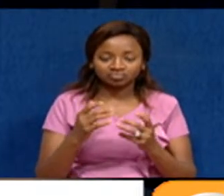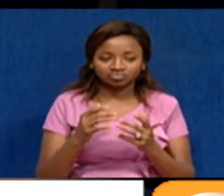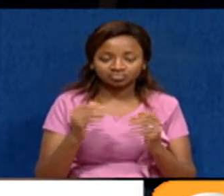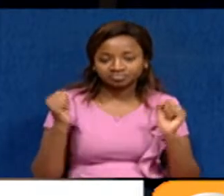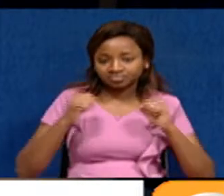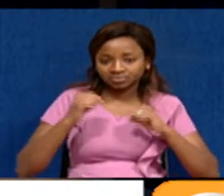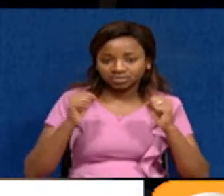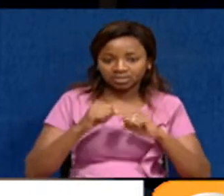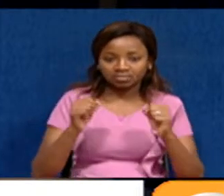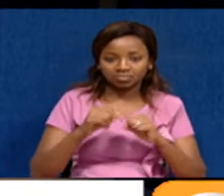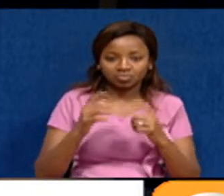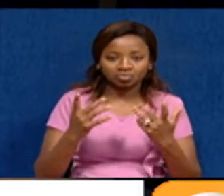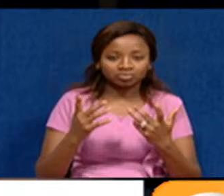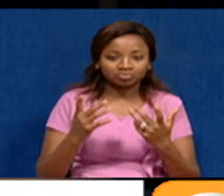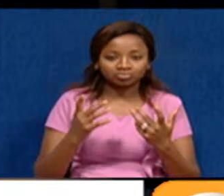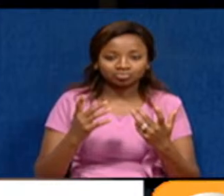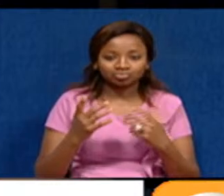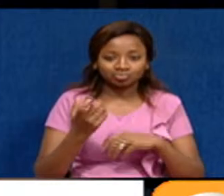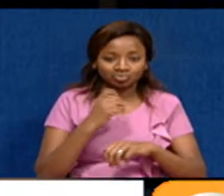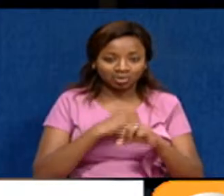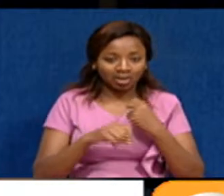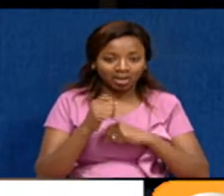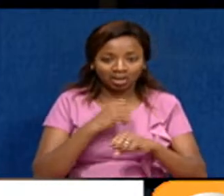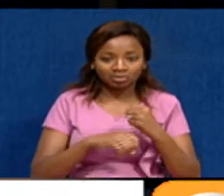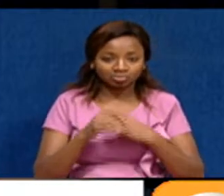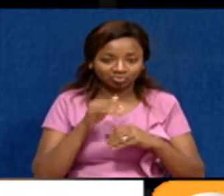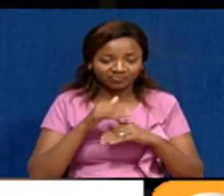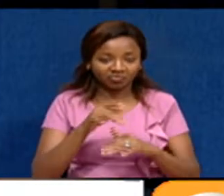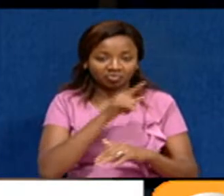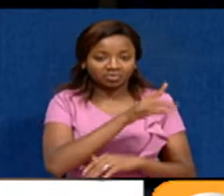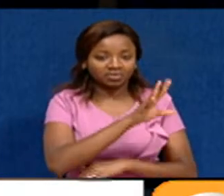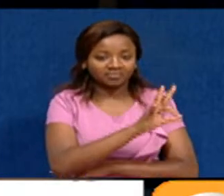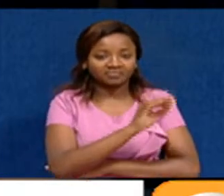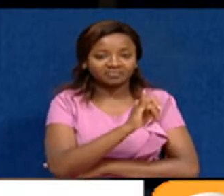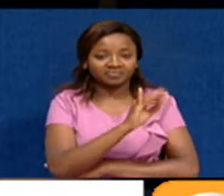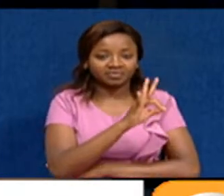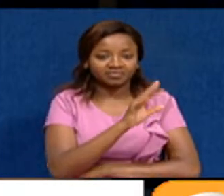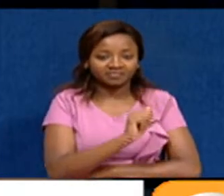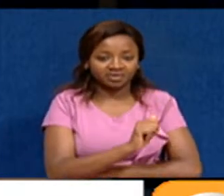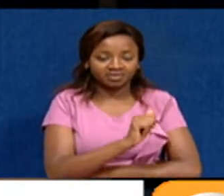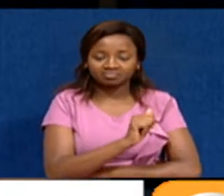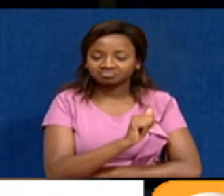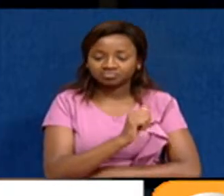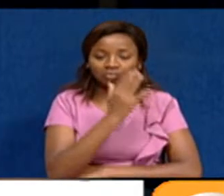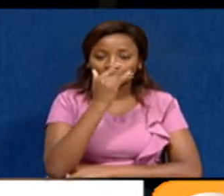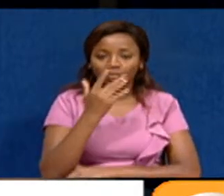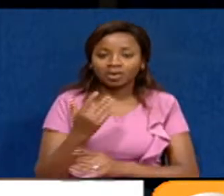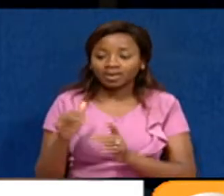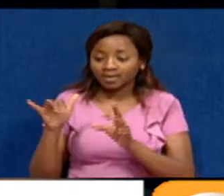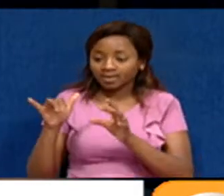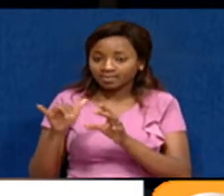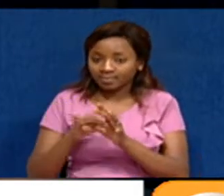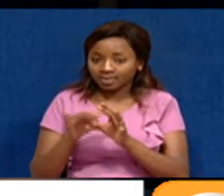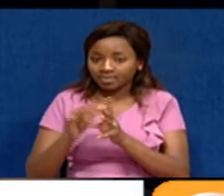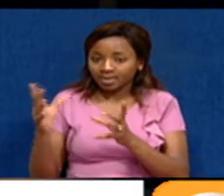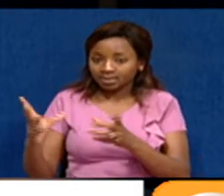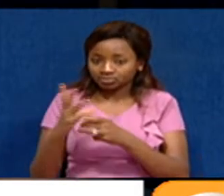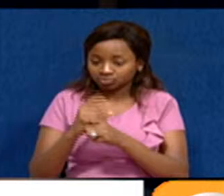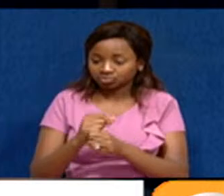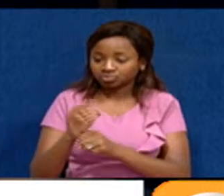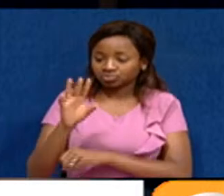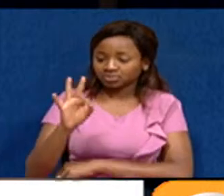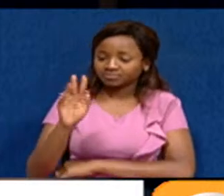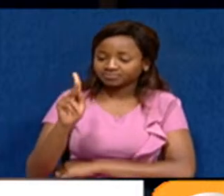FIFA says. Because, as I did mention earlier, the member association of FIFA